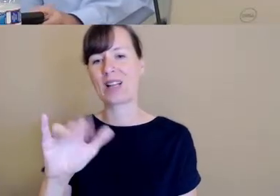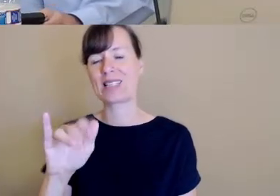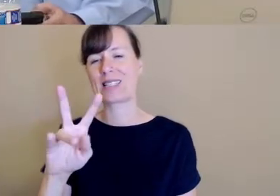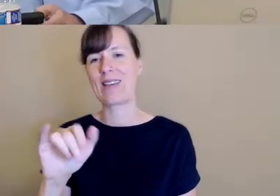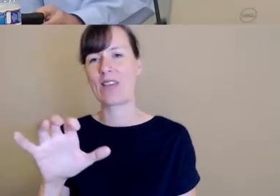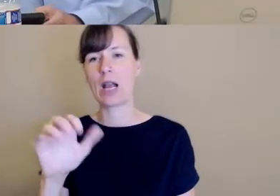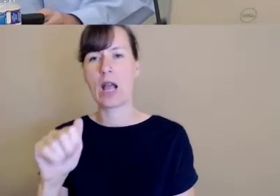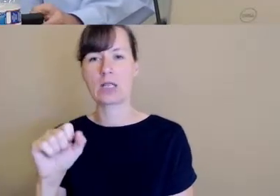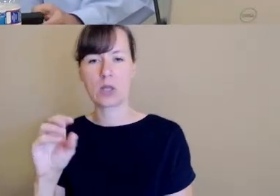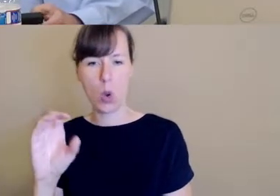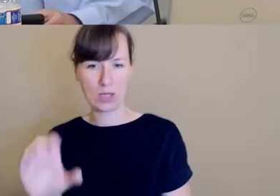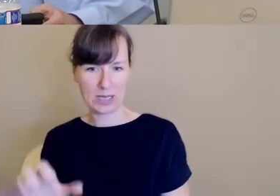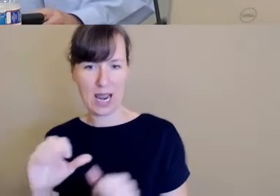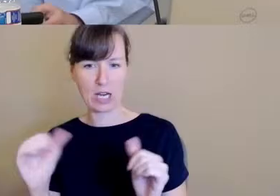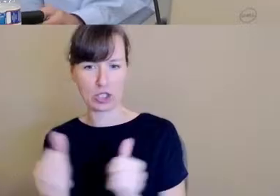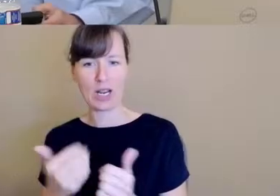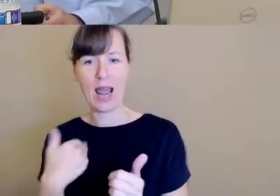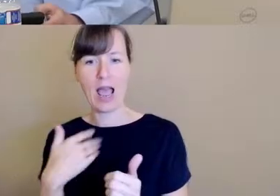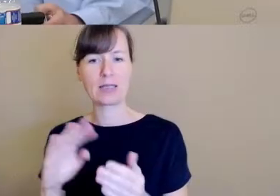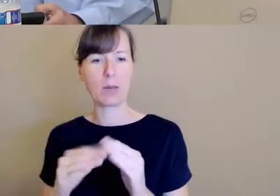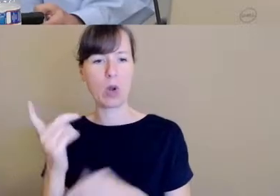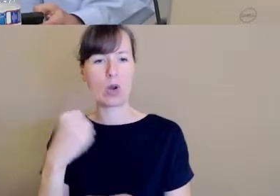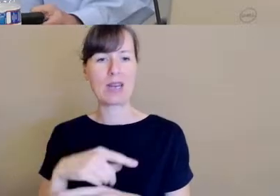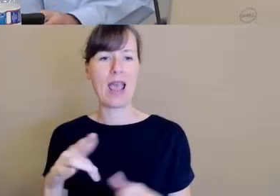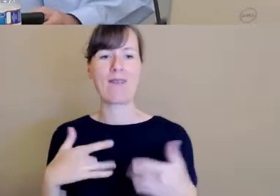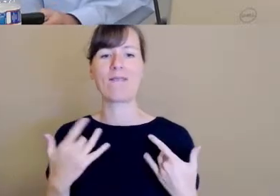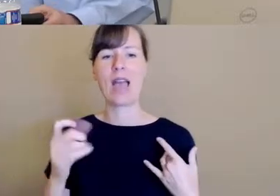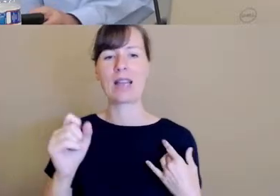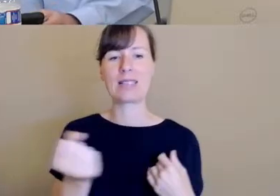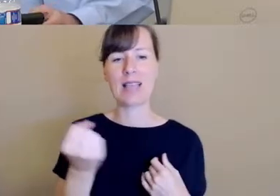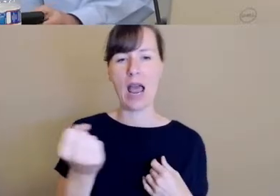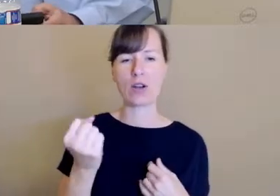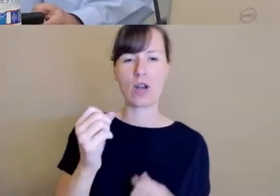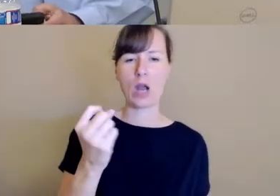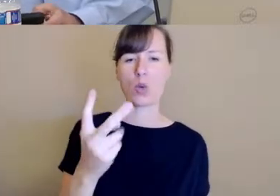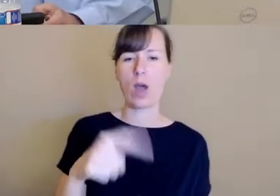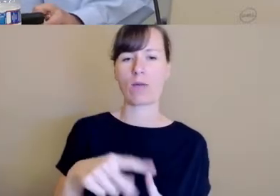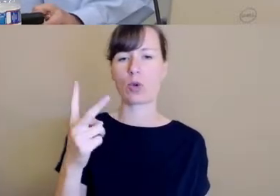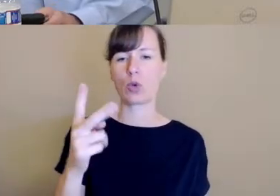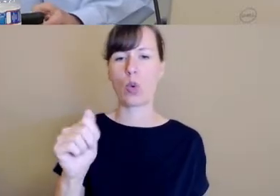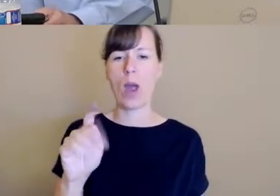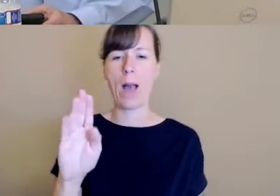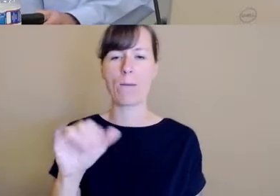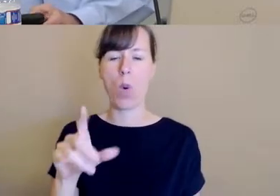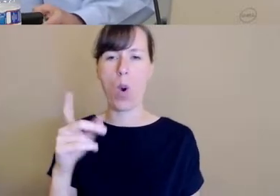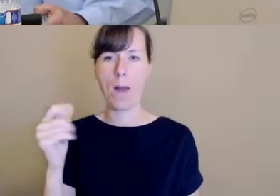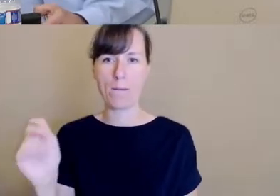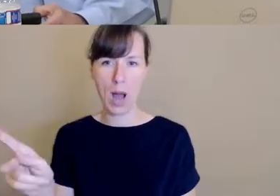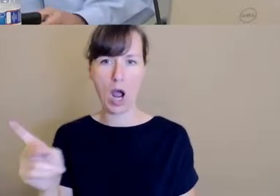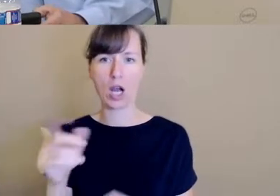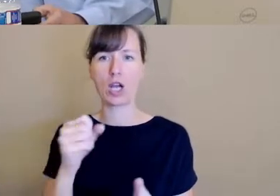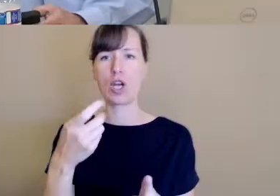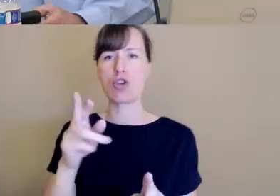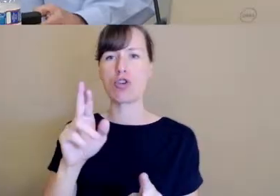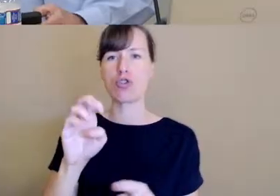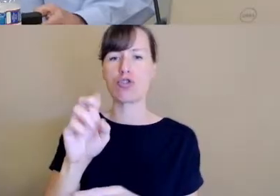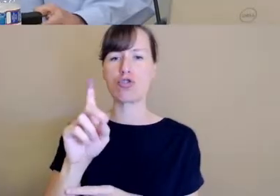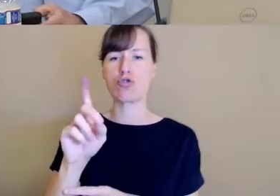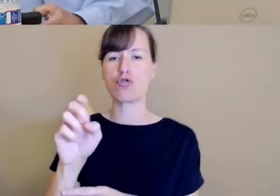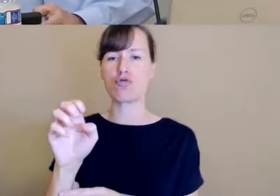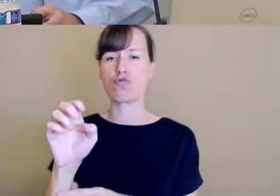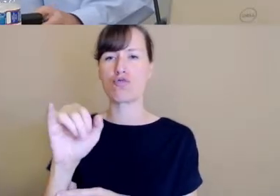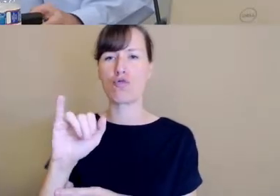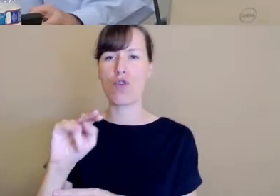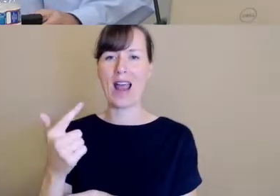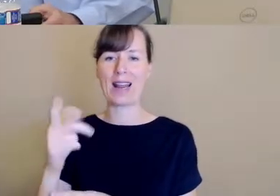Park. And a Shredding a Day event coming up on May the 2nd. And the rest of the details are in the